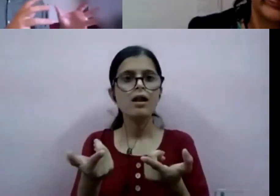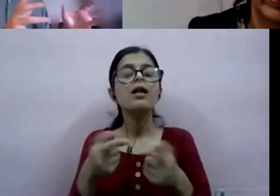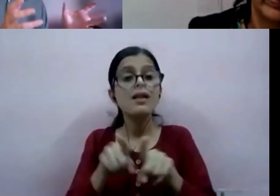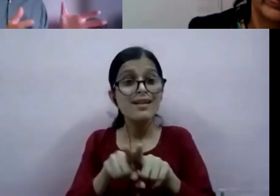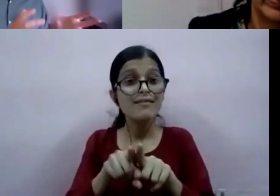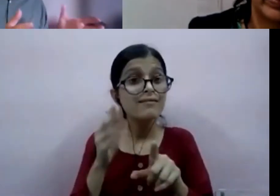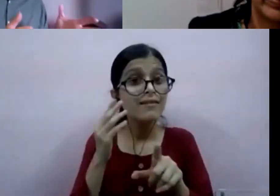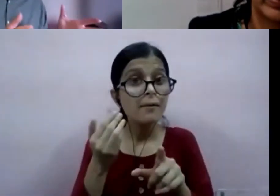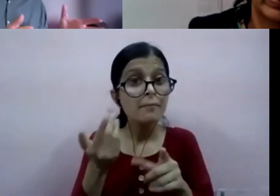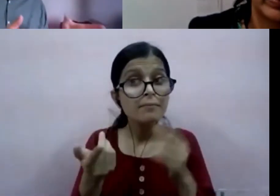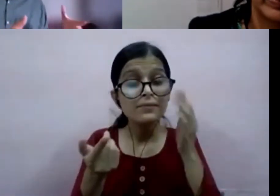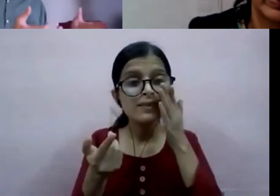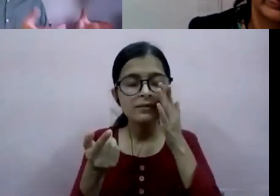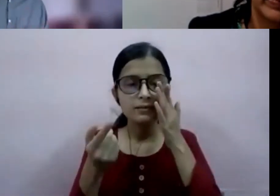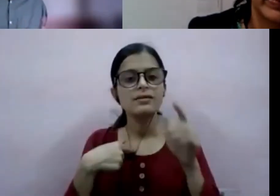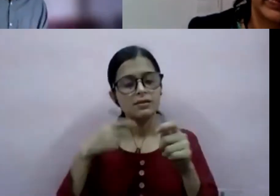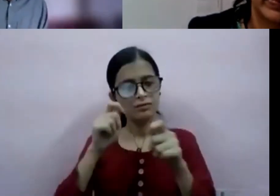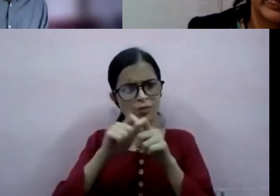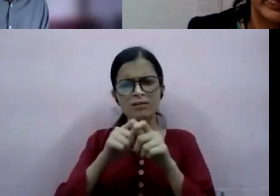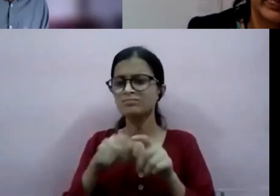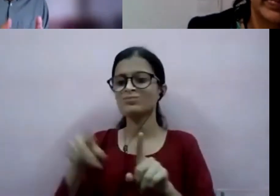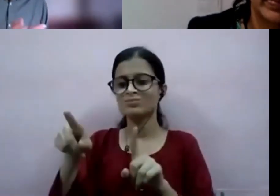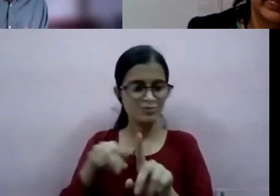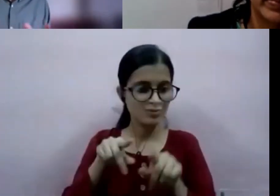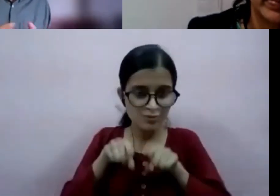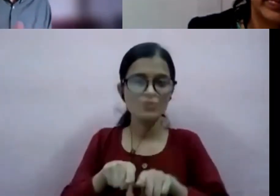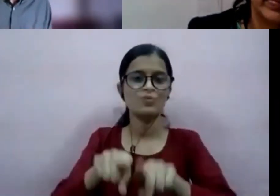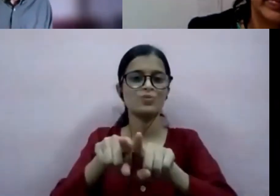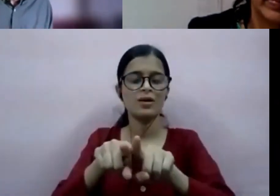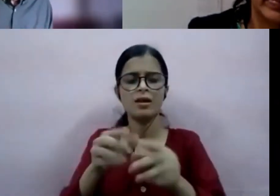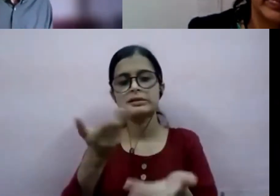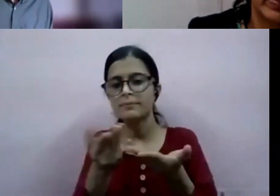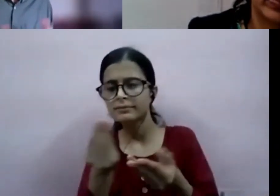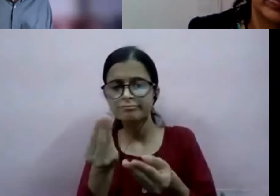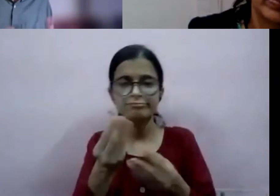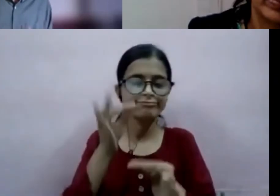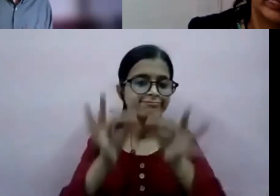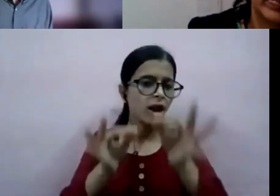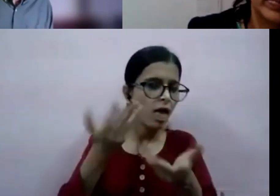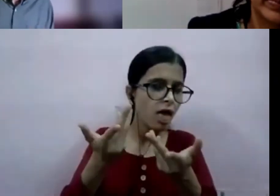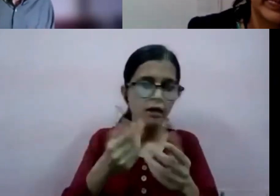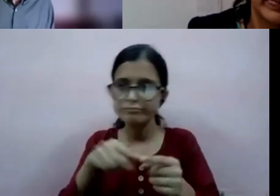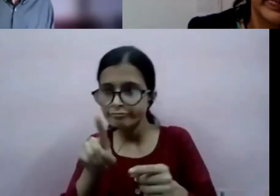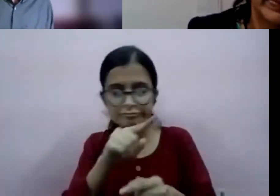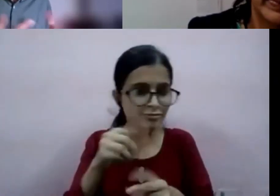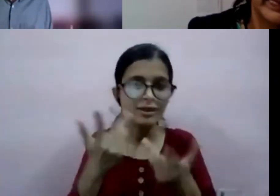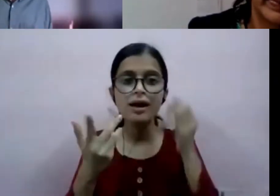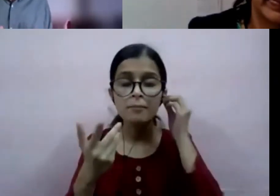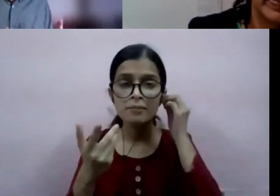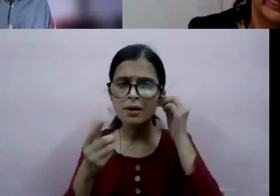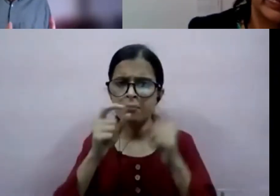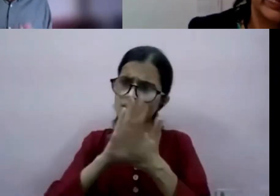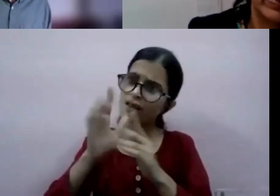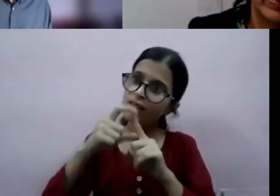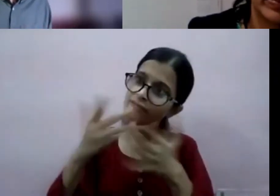because we've had to work with each other and justify our accounts. And sometimes I think when you're doing a PhD and you're on your